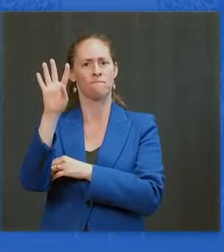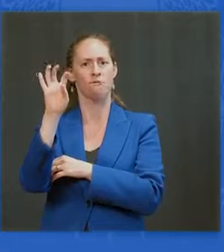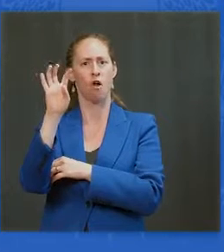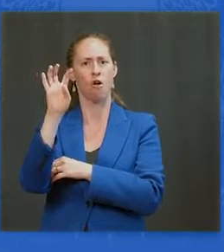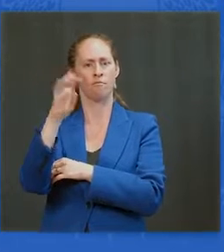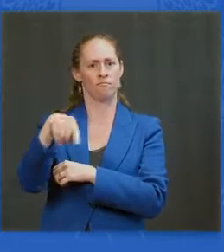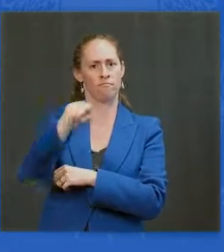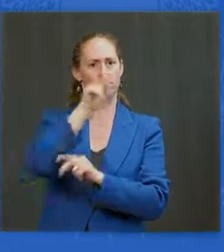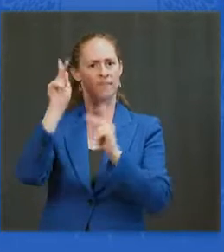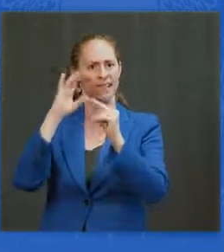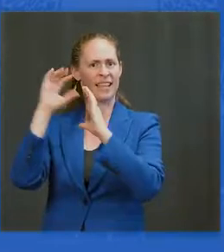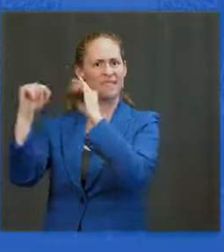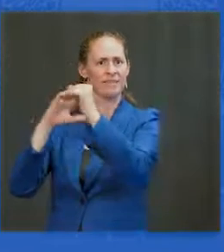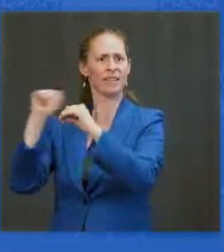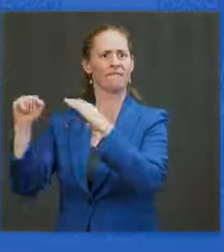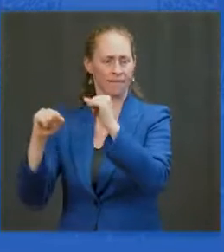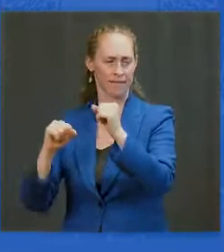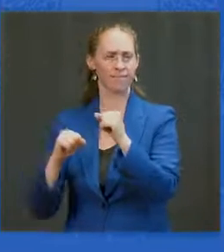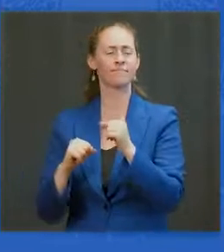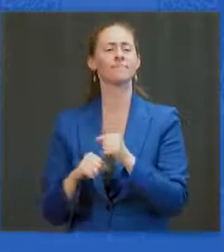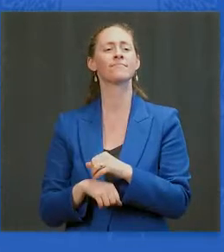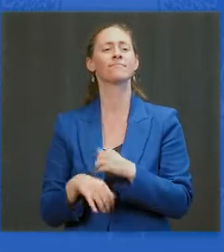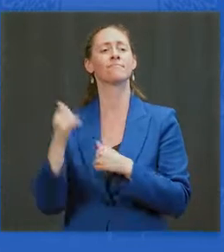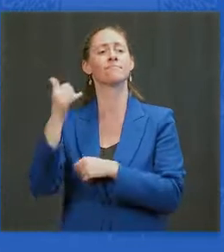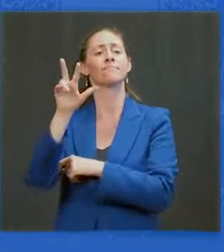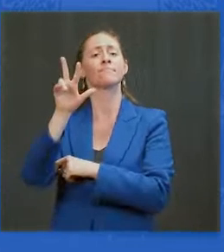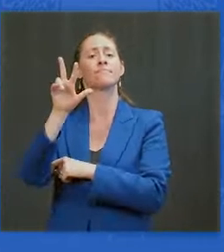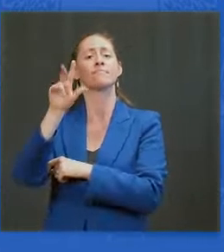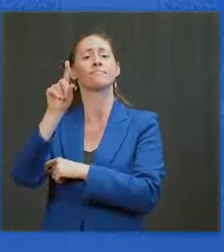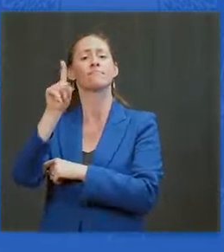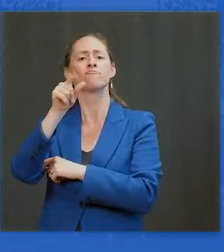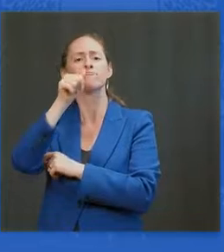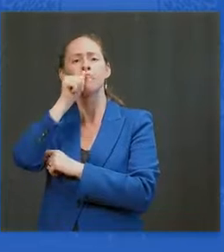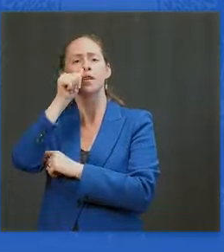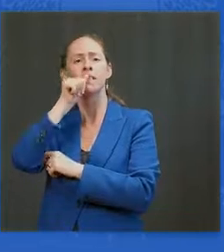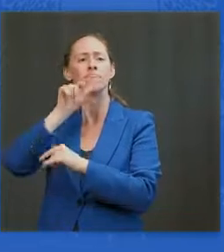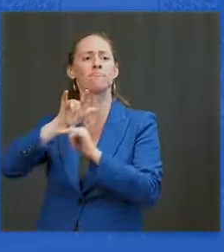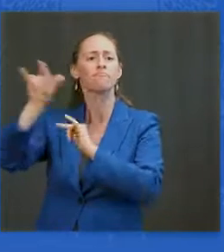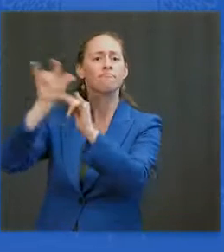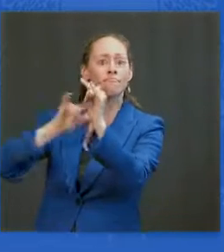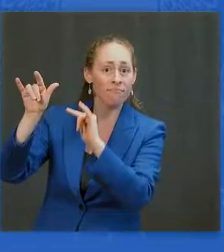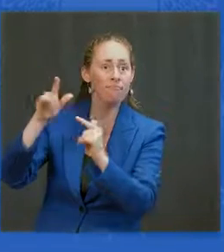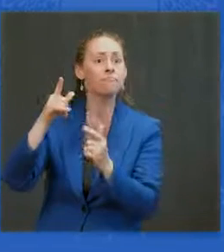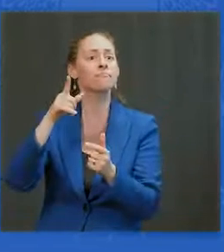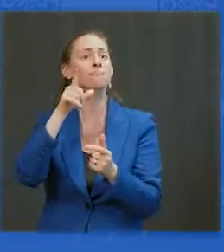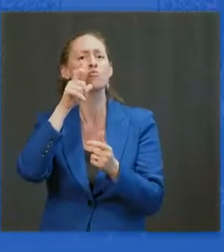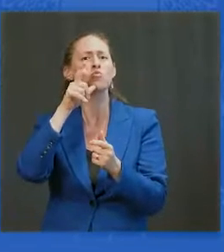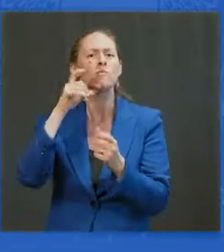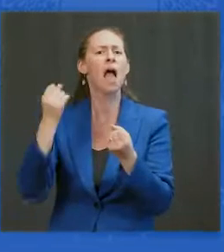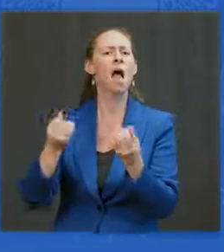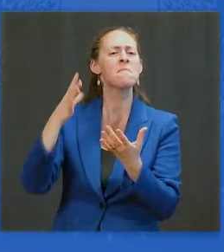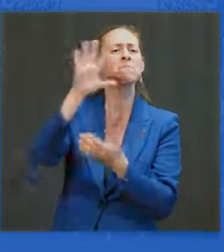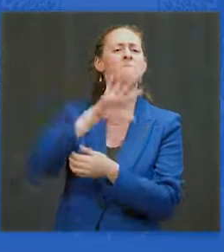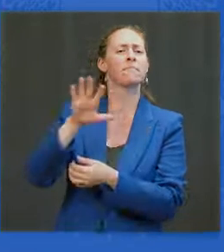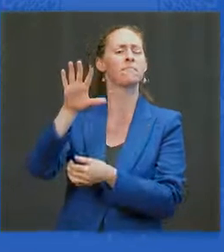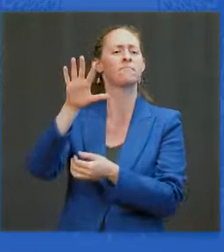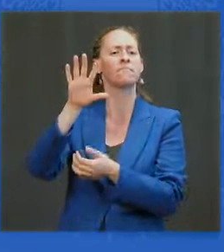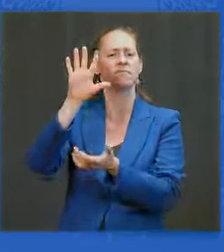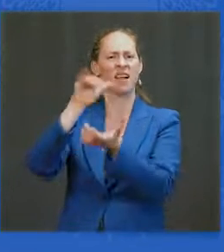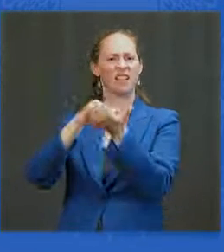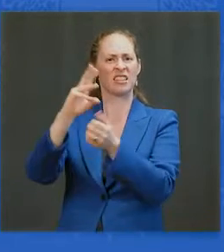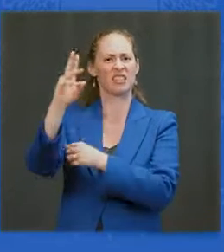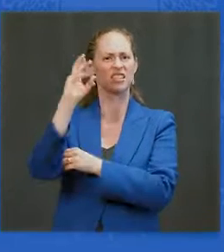and 31 coalition flights carrying 5,600 people have left Kabul just in the last 12